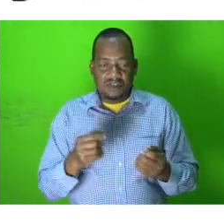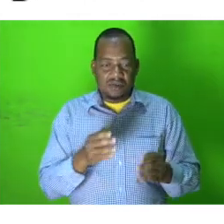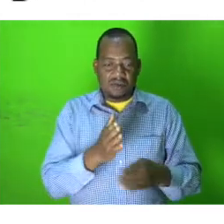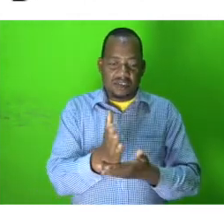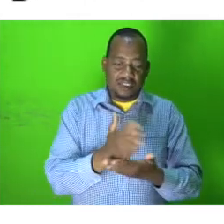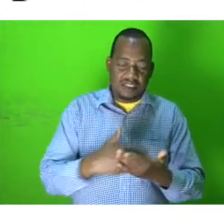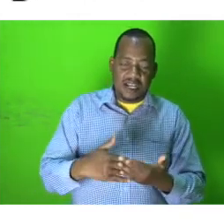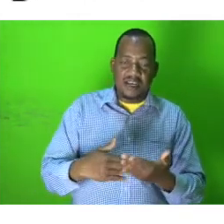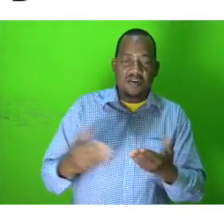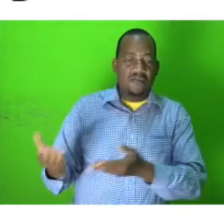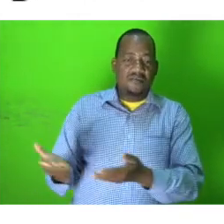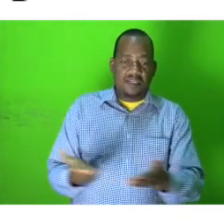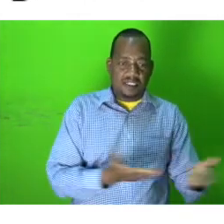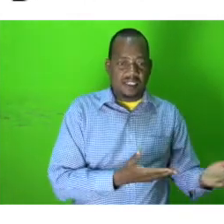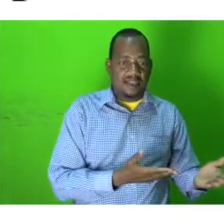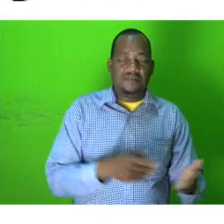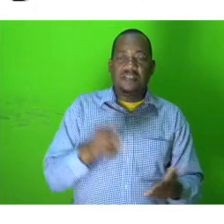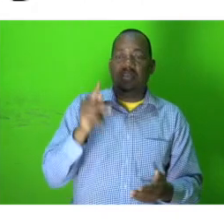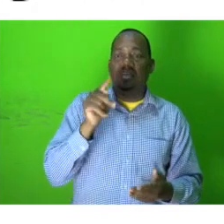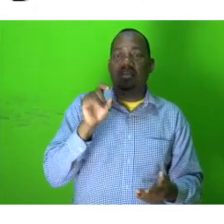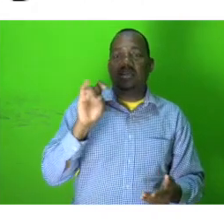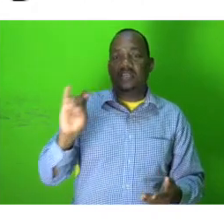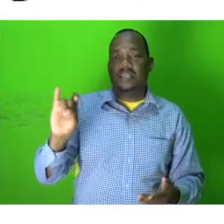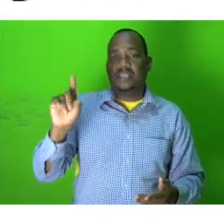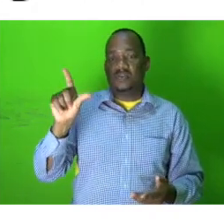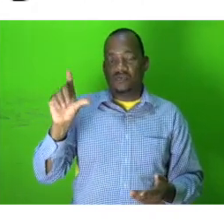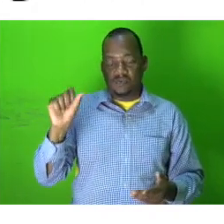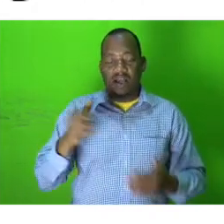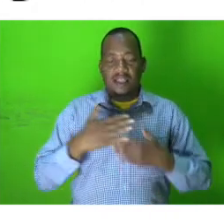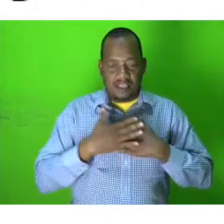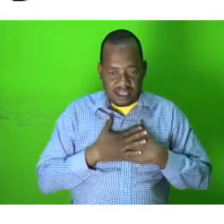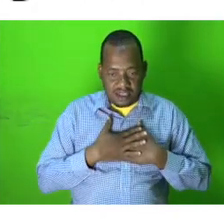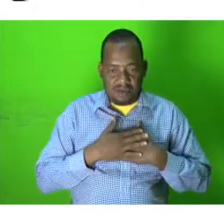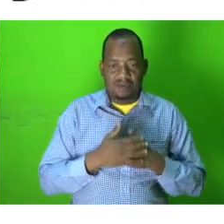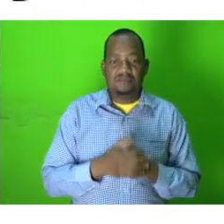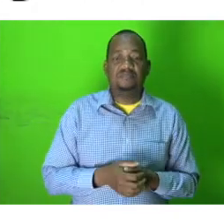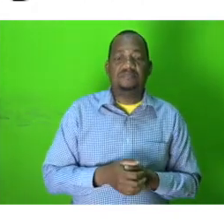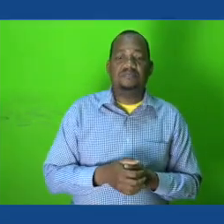a side of receipt for Kiula. Thank you.